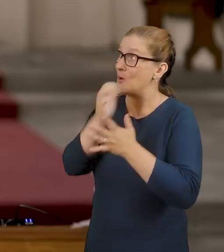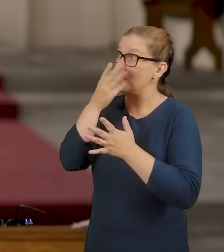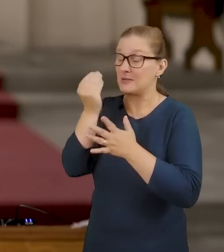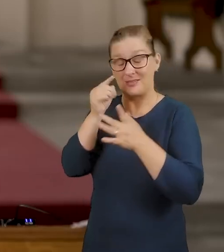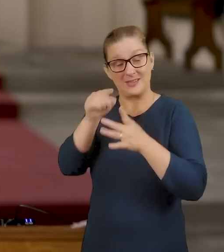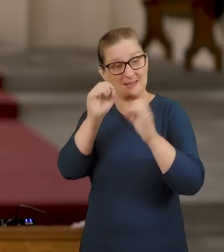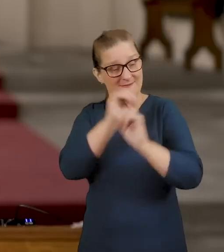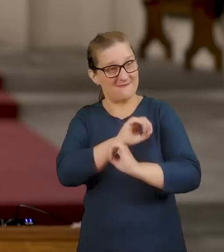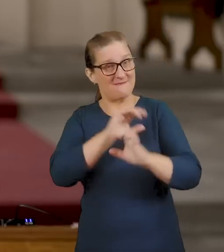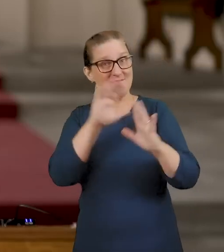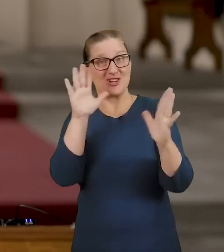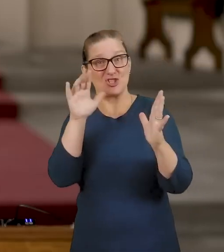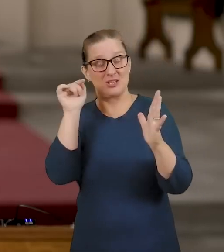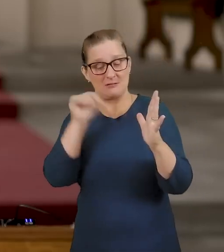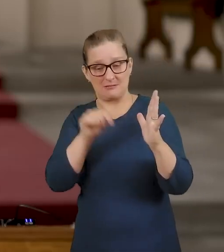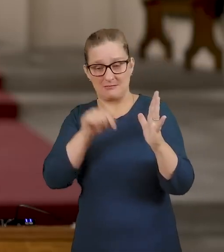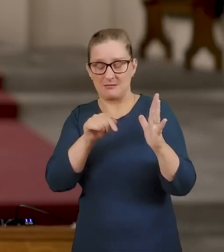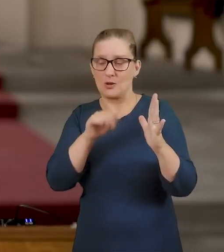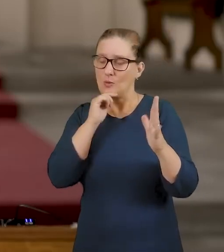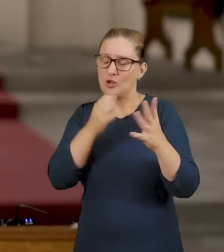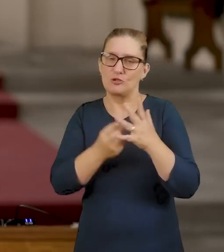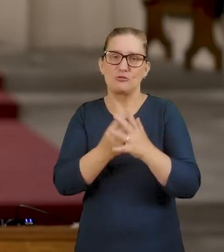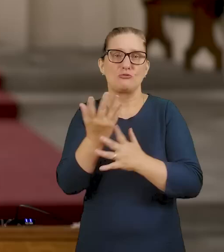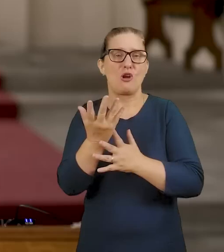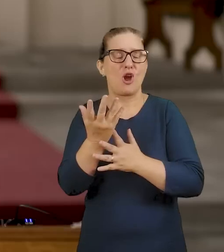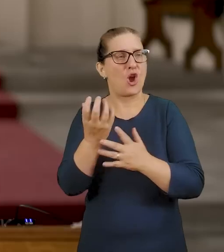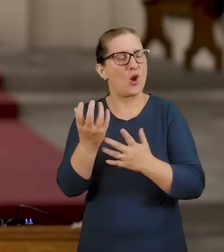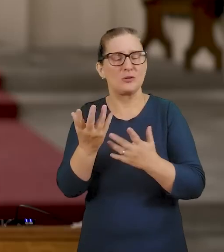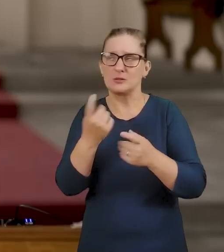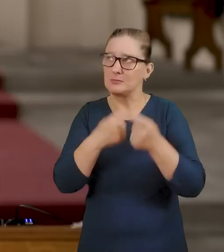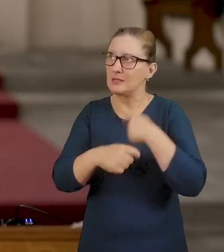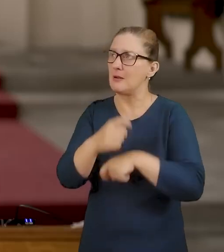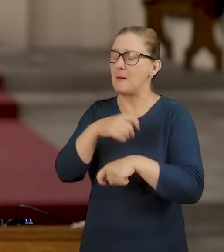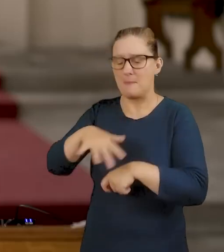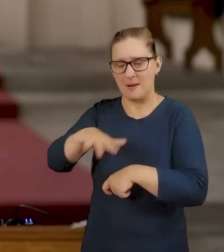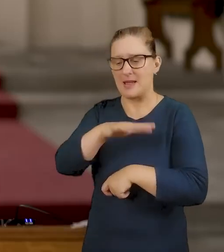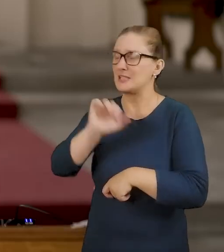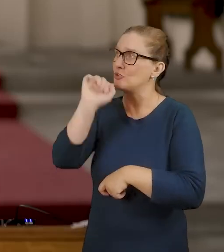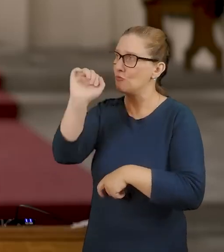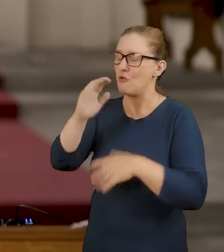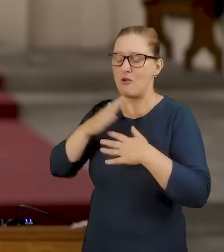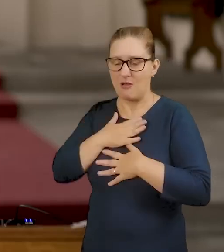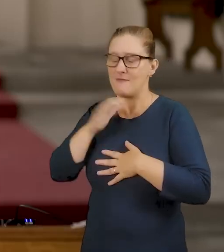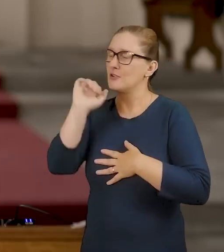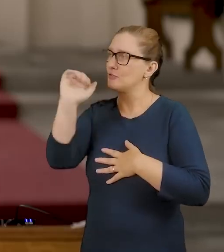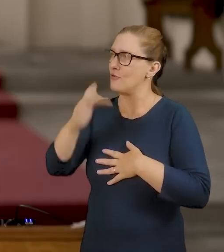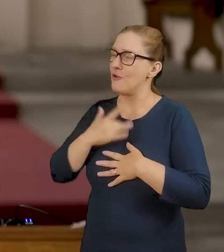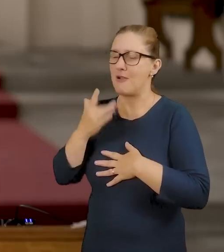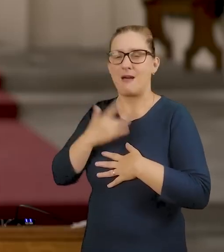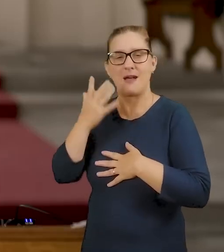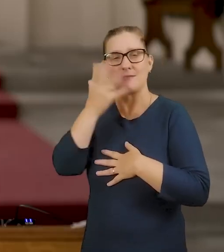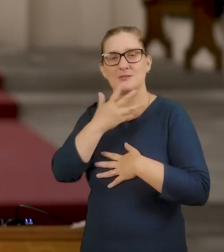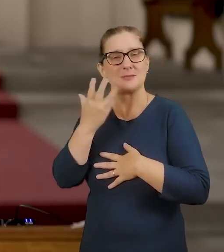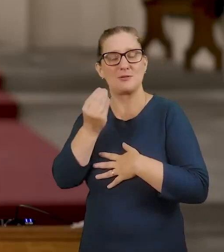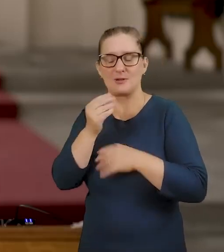ask that the vision on which this estate was originally founded will grow and flourish to become the place where your love and